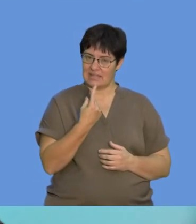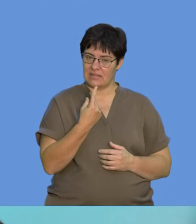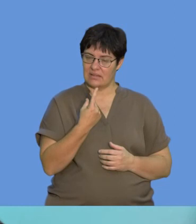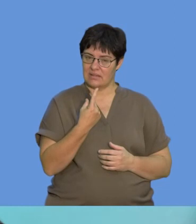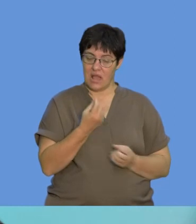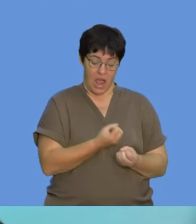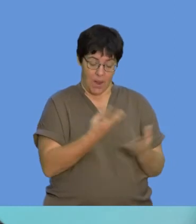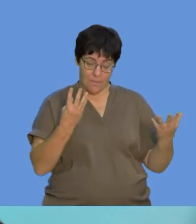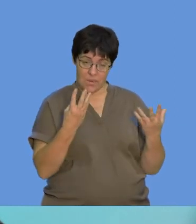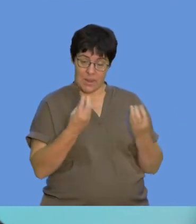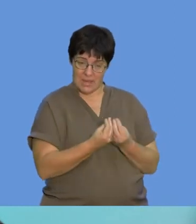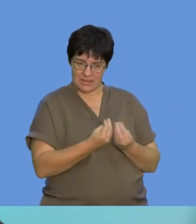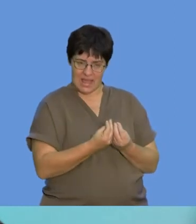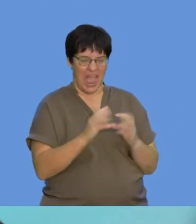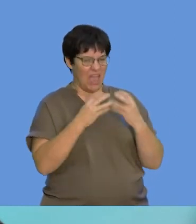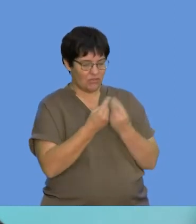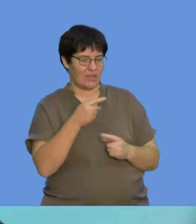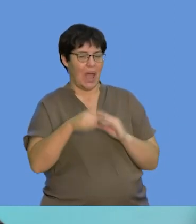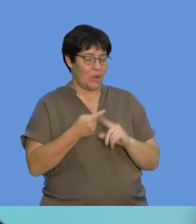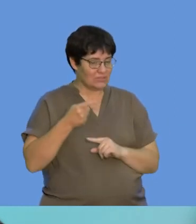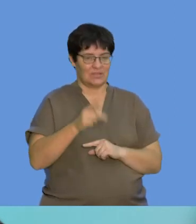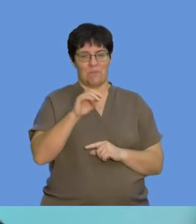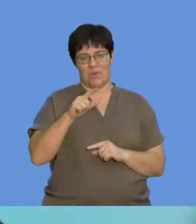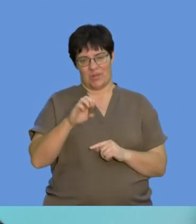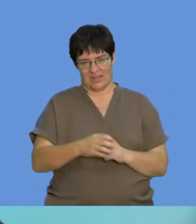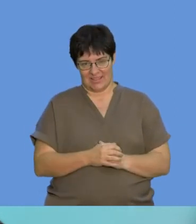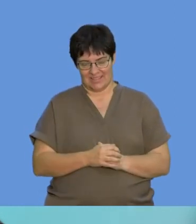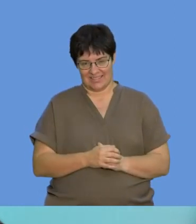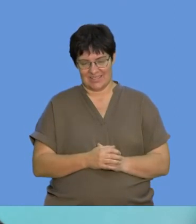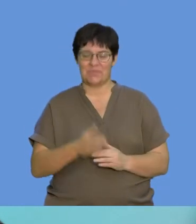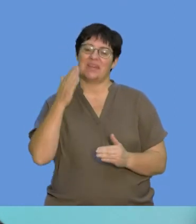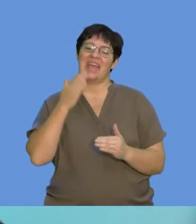of quantifying matter, everything is about the mole. Having said that, this brings